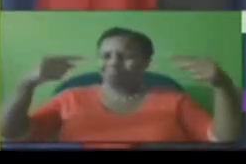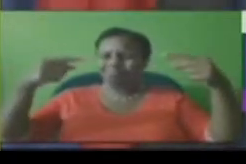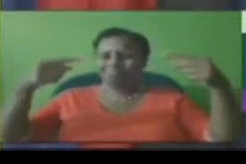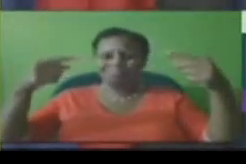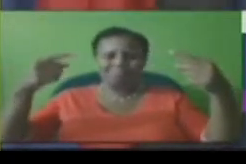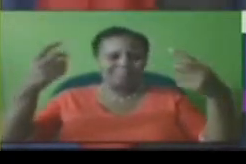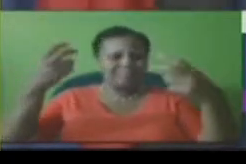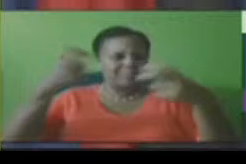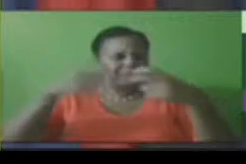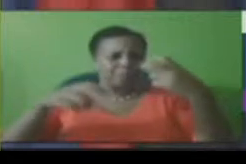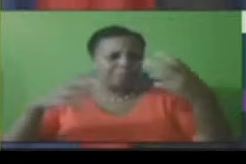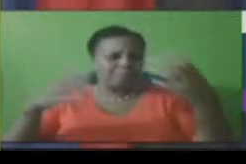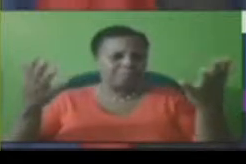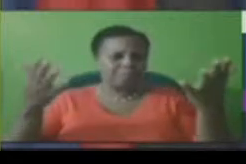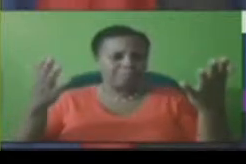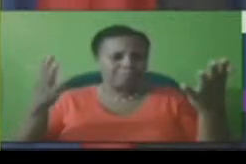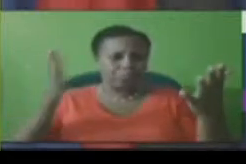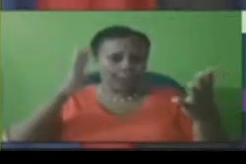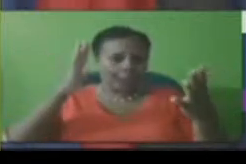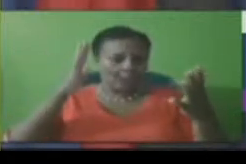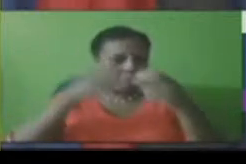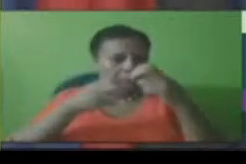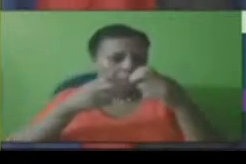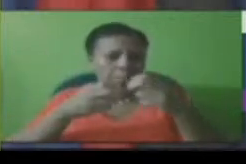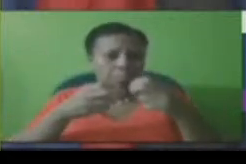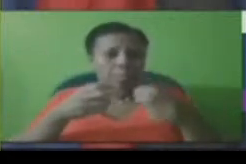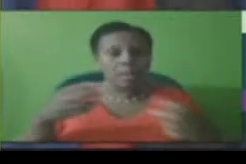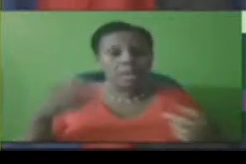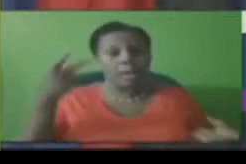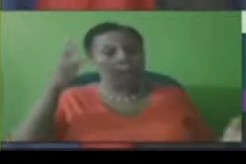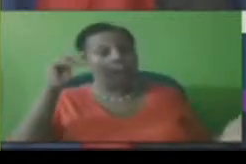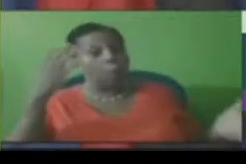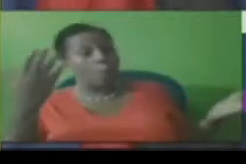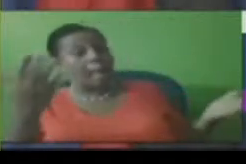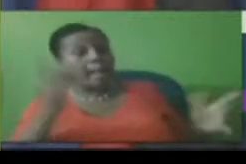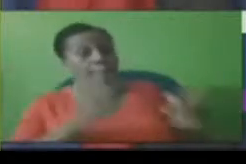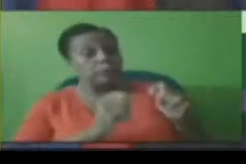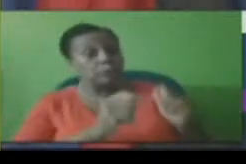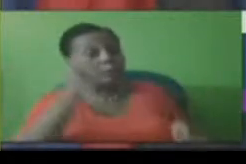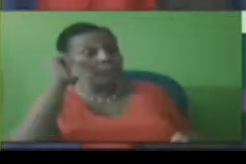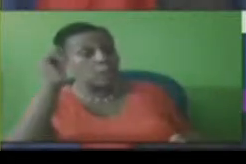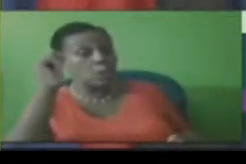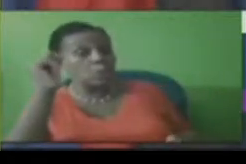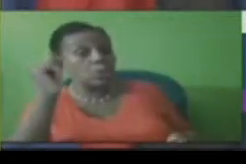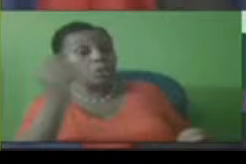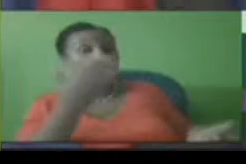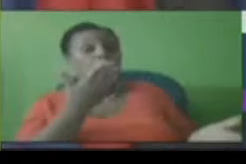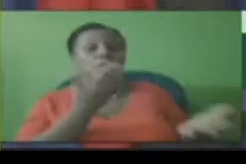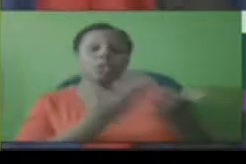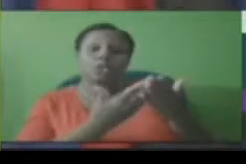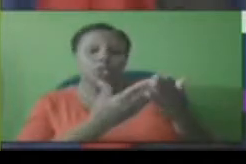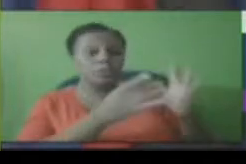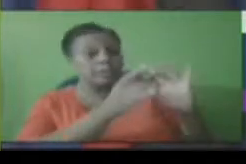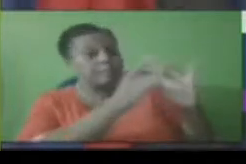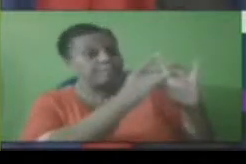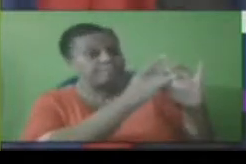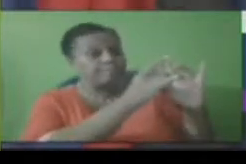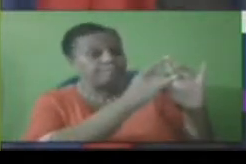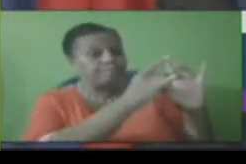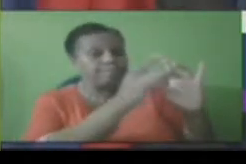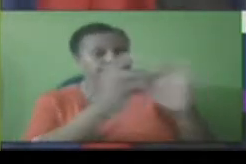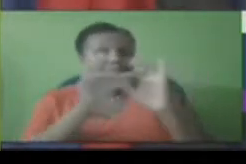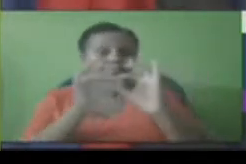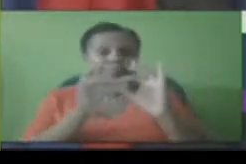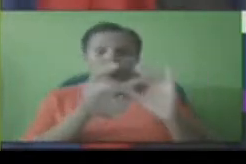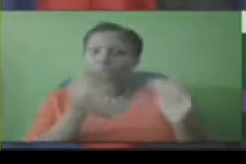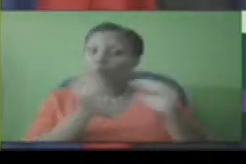Tobago has good relations with everybody. So wherever the supply exists, we are